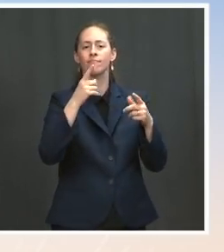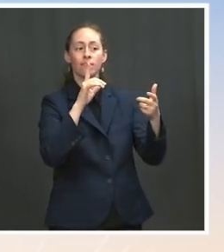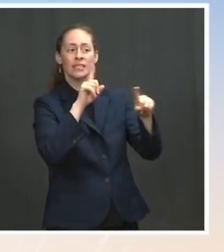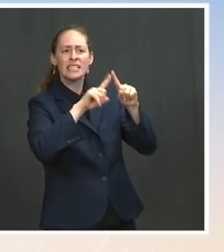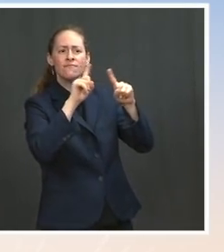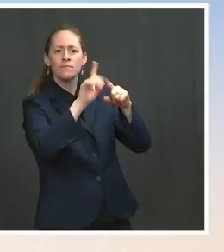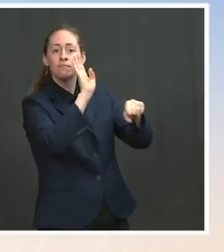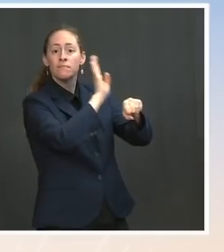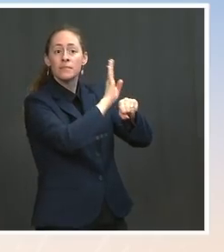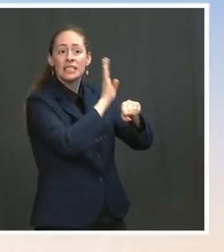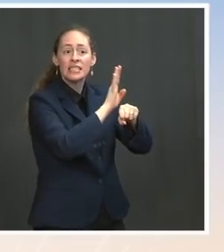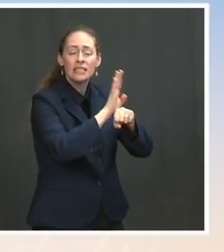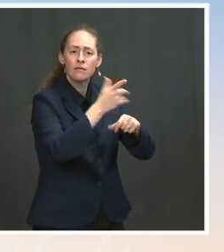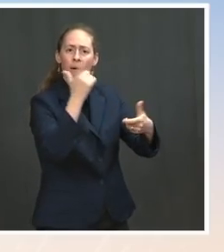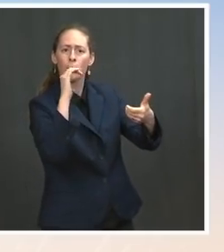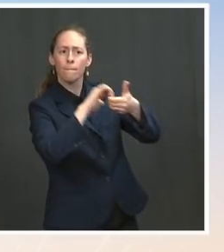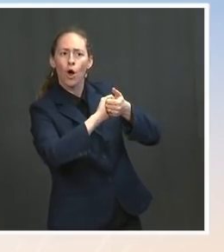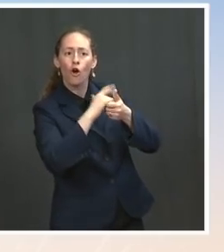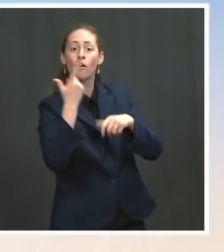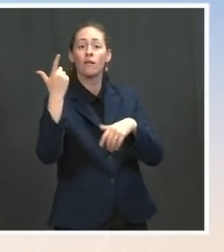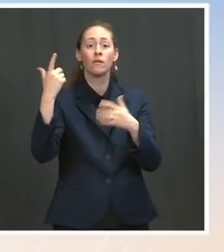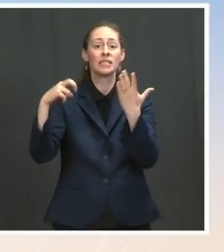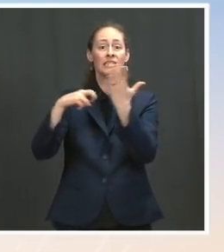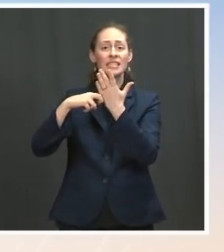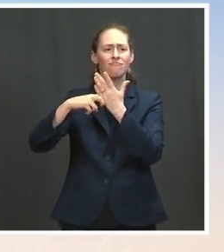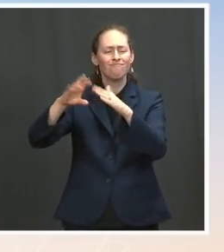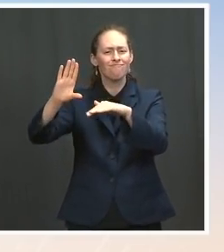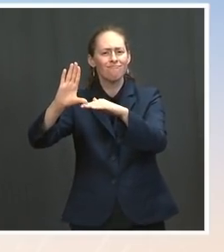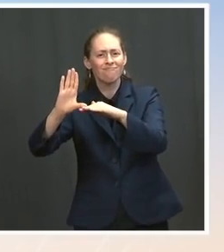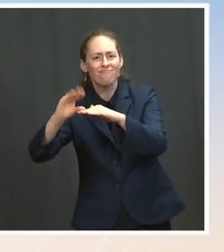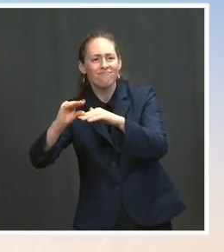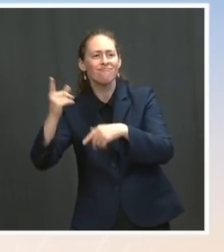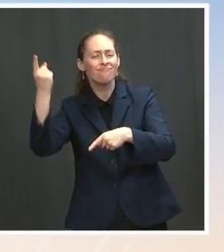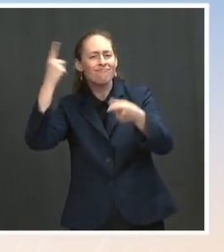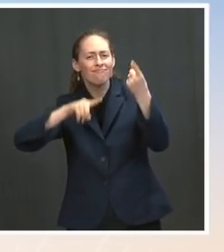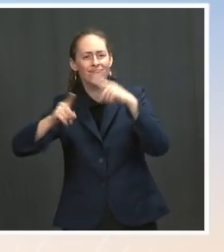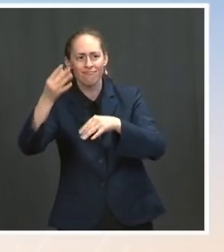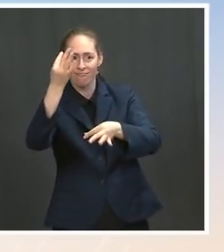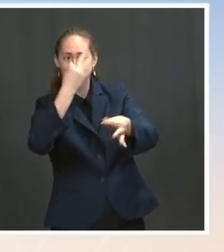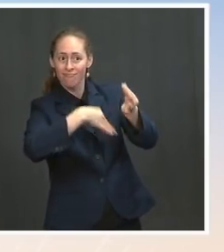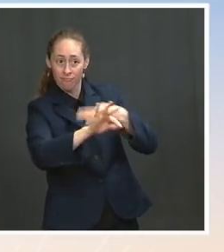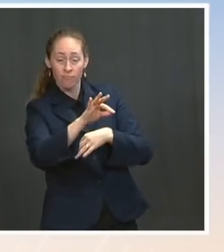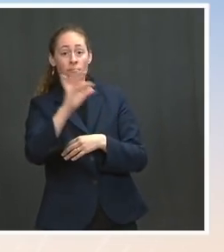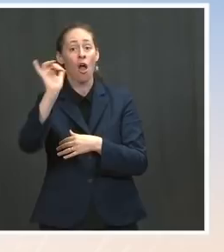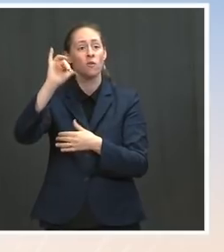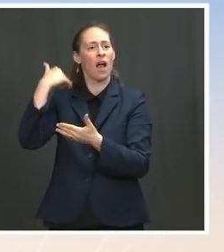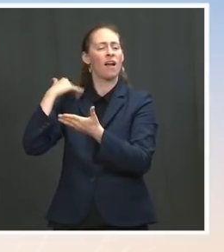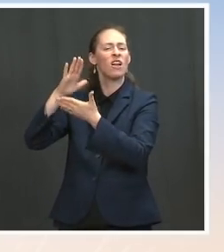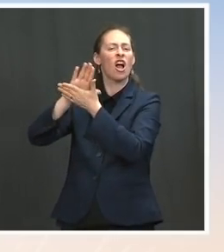COVID-19 college challenge, more than 230 colleges and universities are